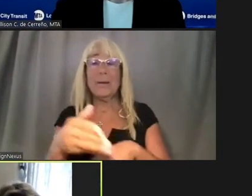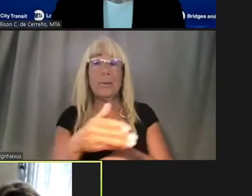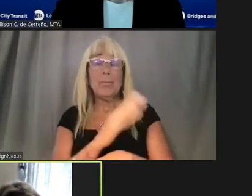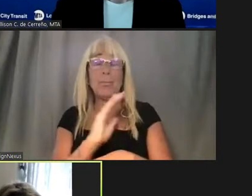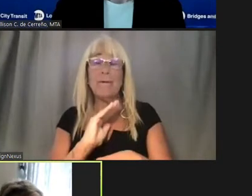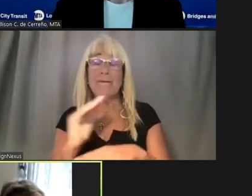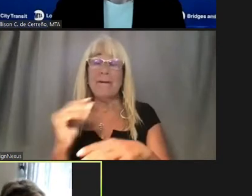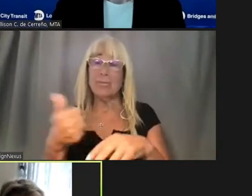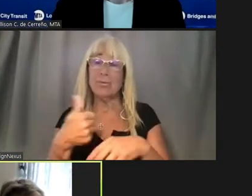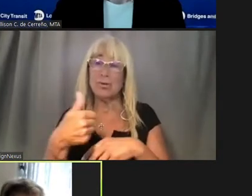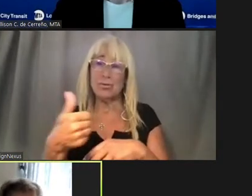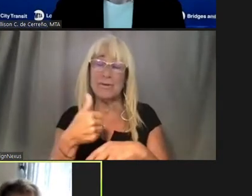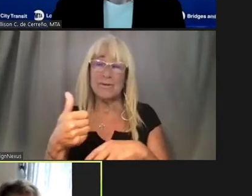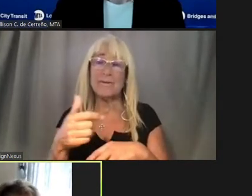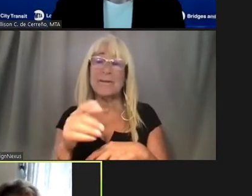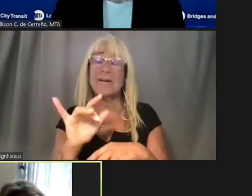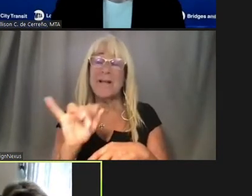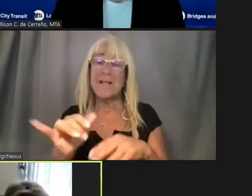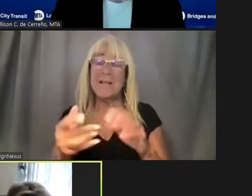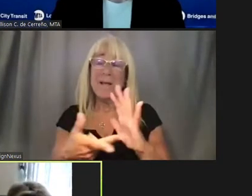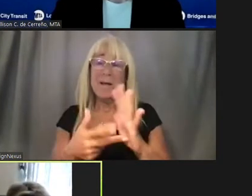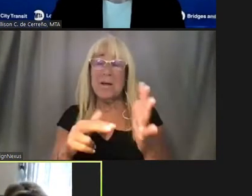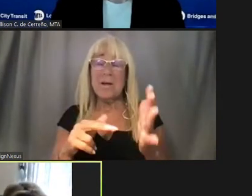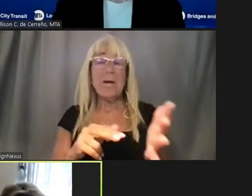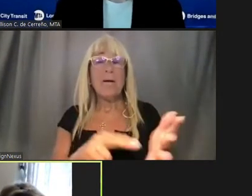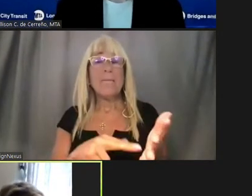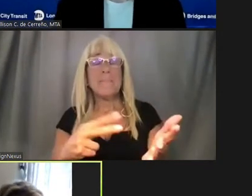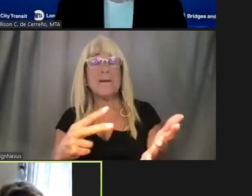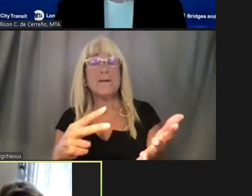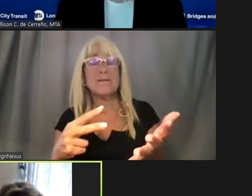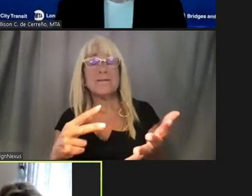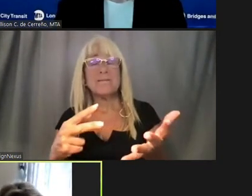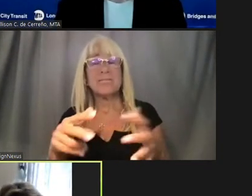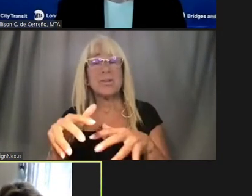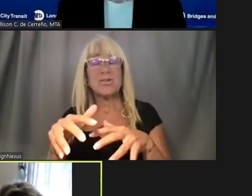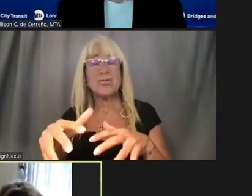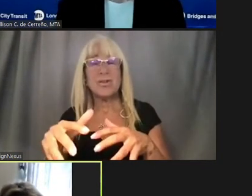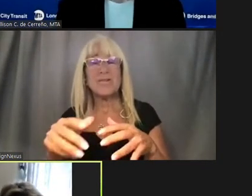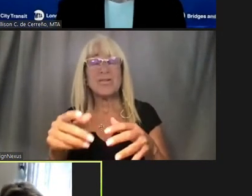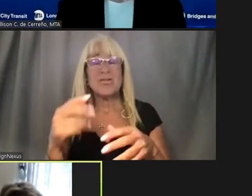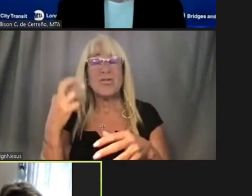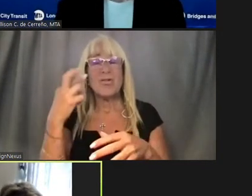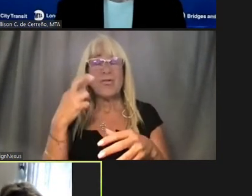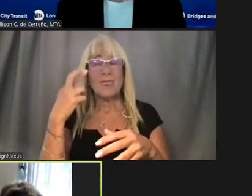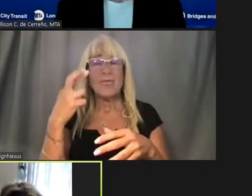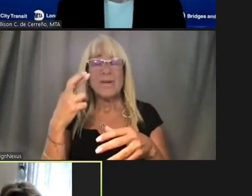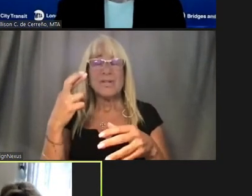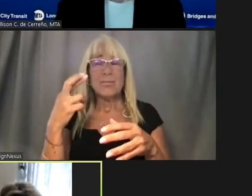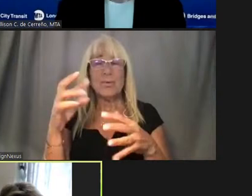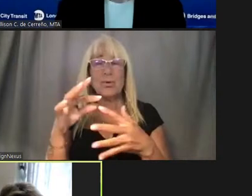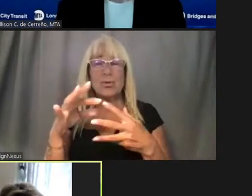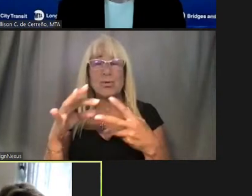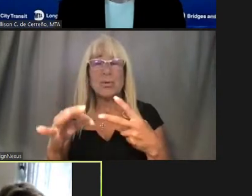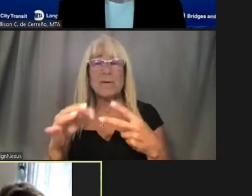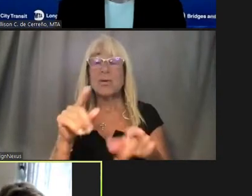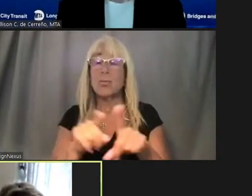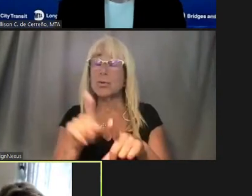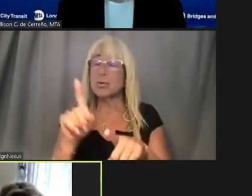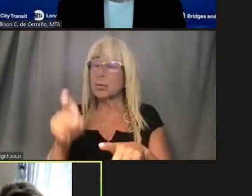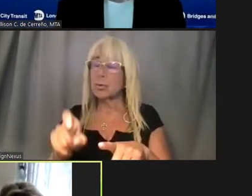makes congestion pricing a reasonable policy Choice there is a need to improve accessibility for people with disabilities